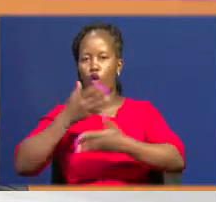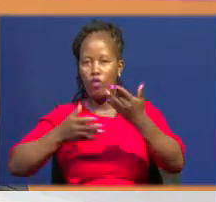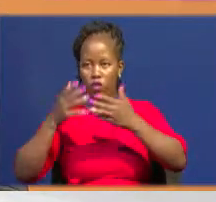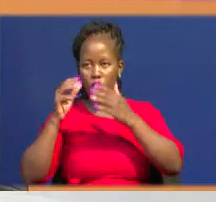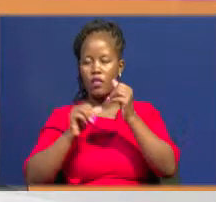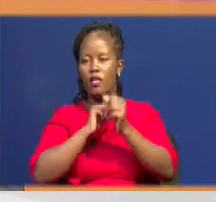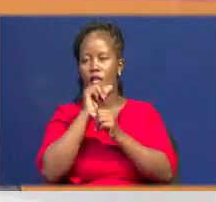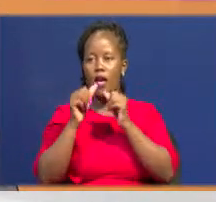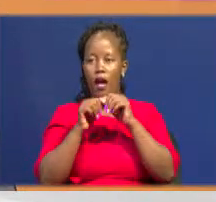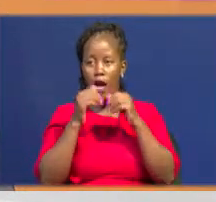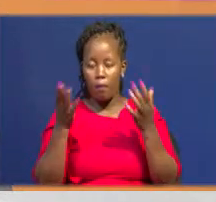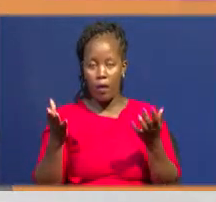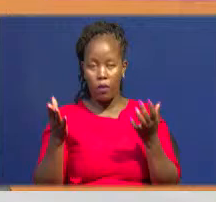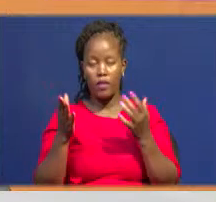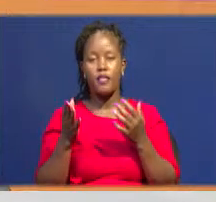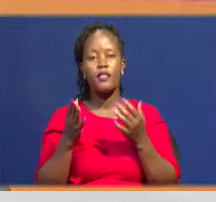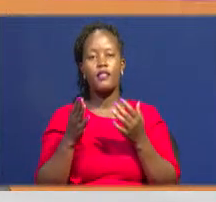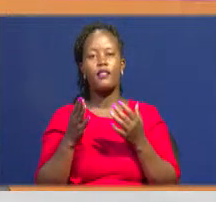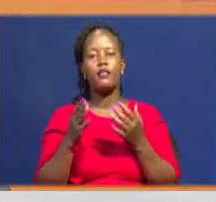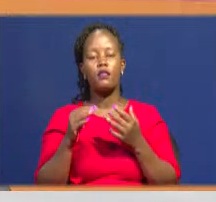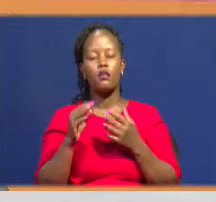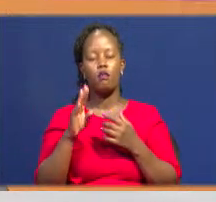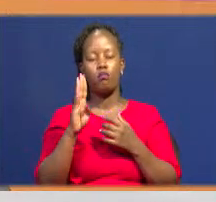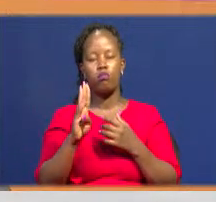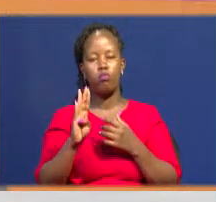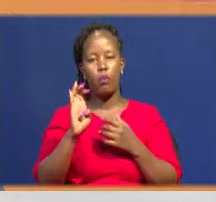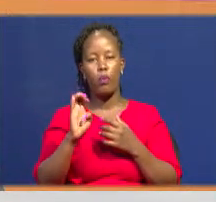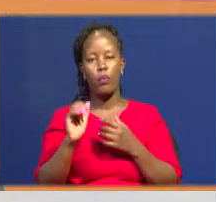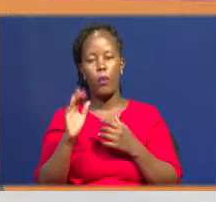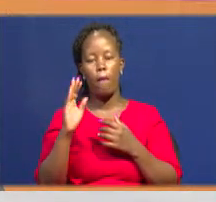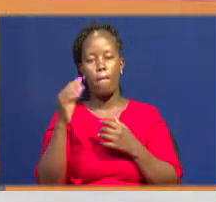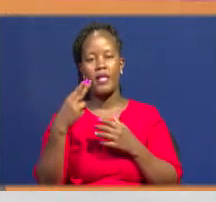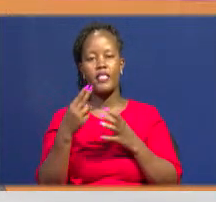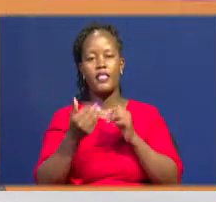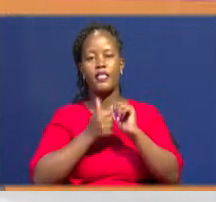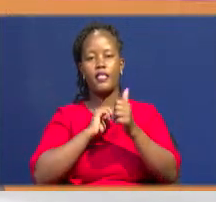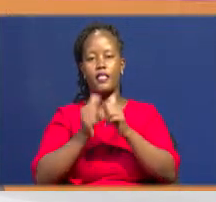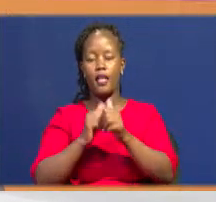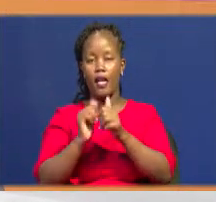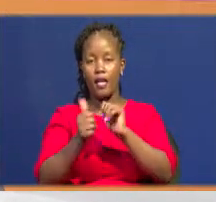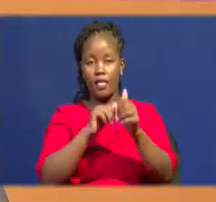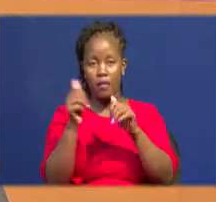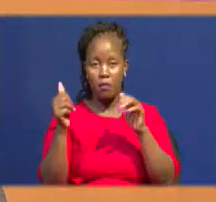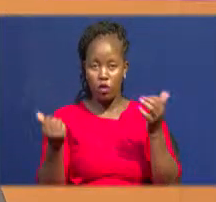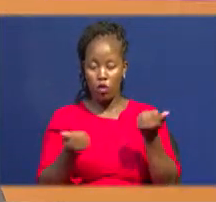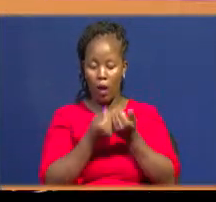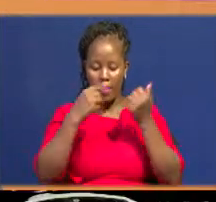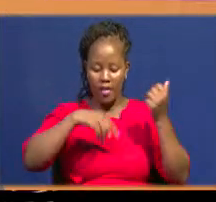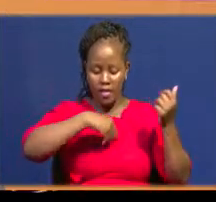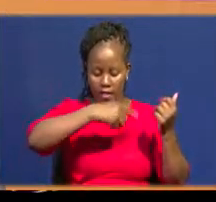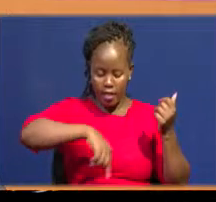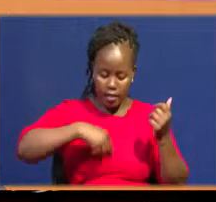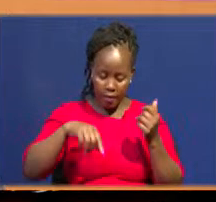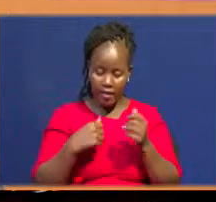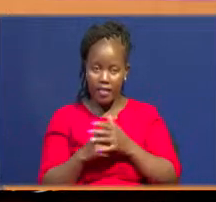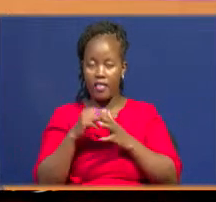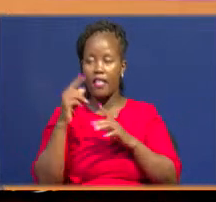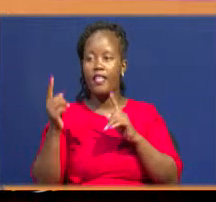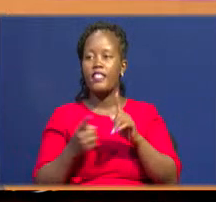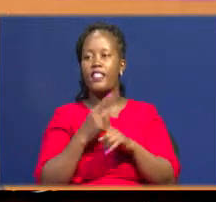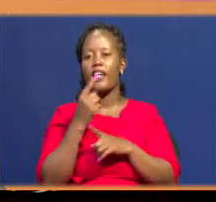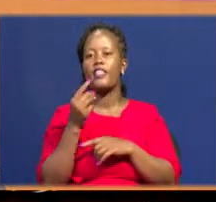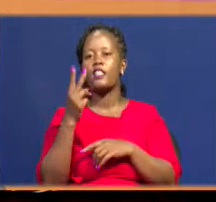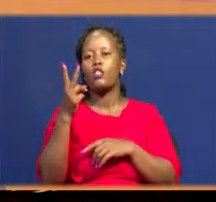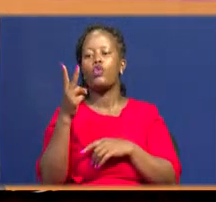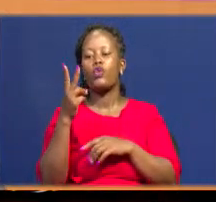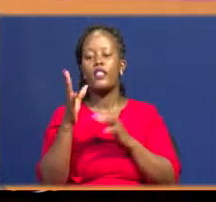beach games that will be taking place in Malindi. And this is over the Easter weekend on the 29th, 30th,